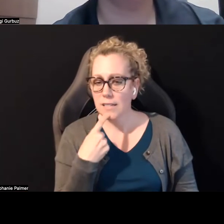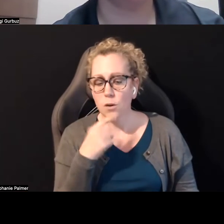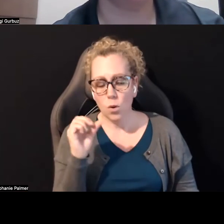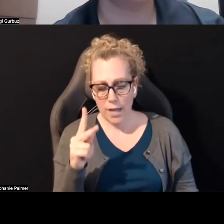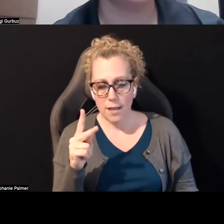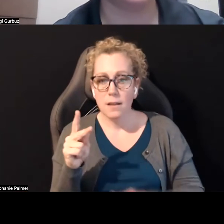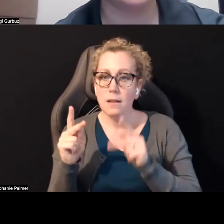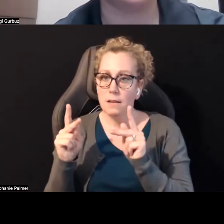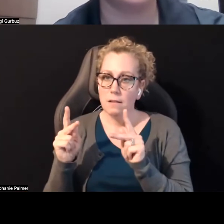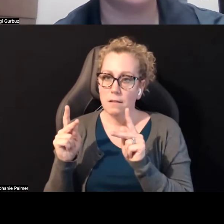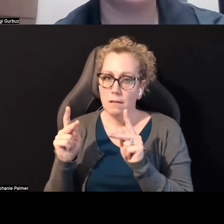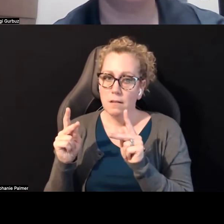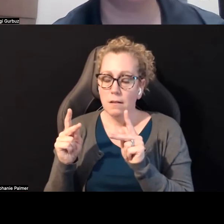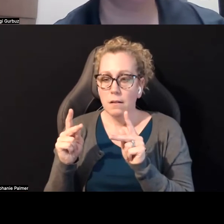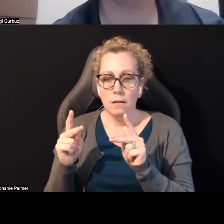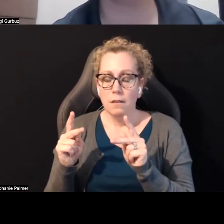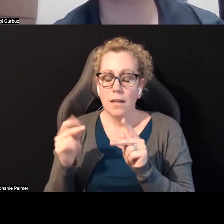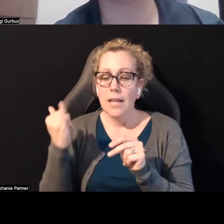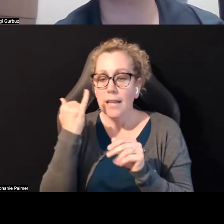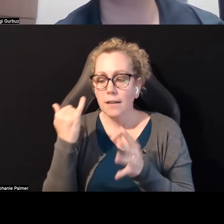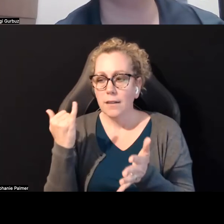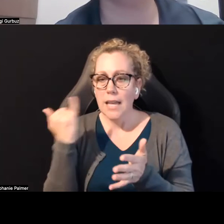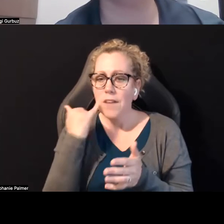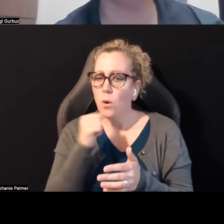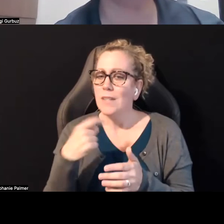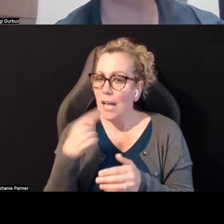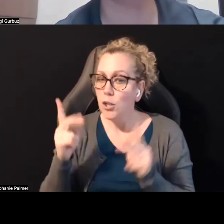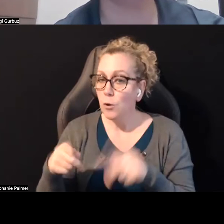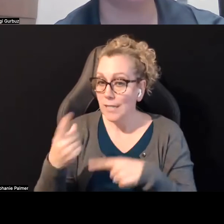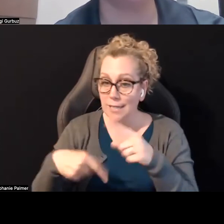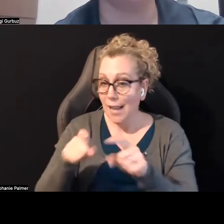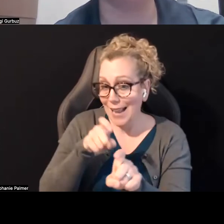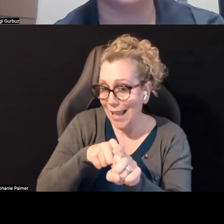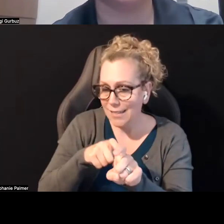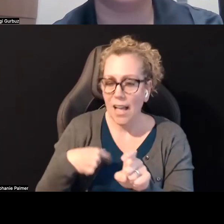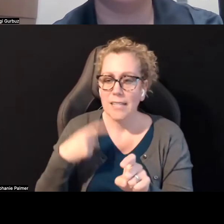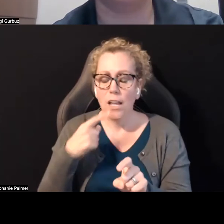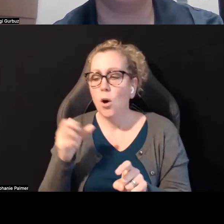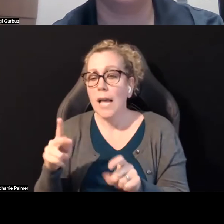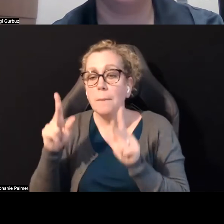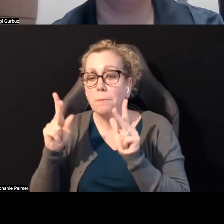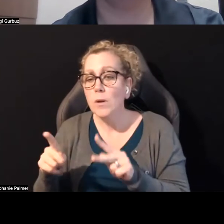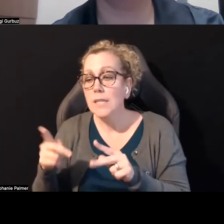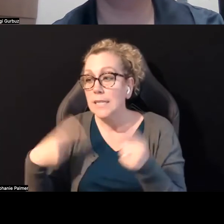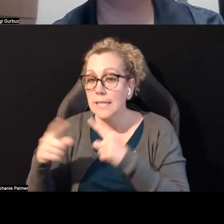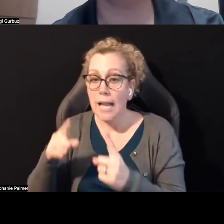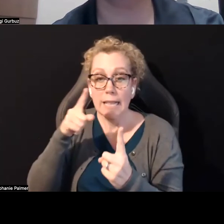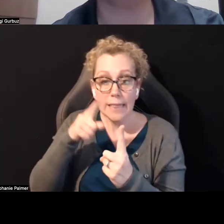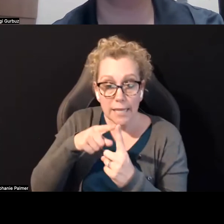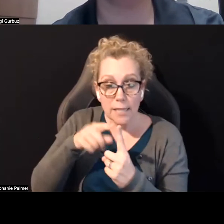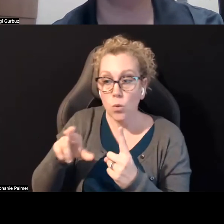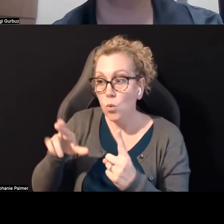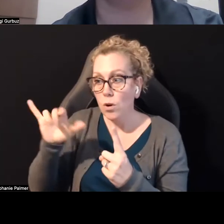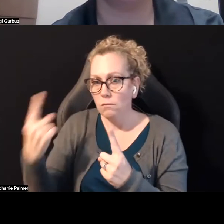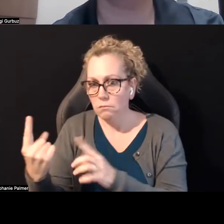person has done is sign X, instead of saying that, if I say, well, maybe it's this sign or that sign. So it's